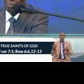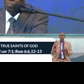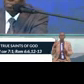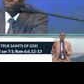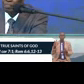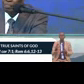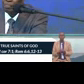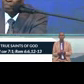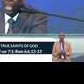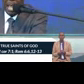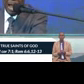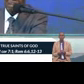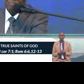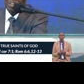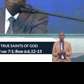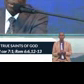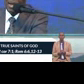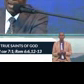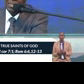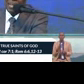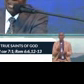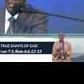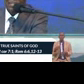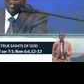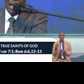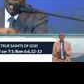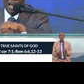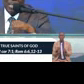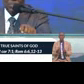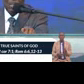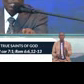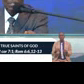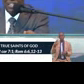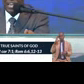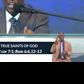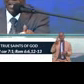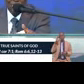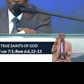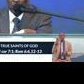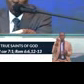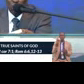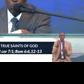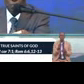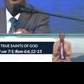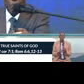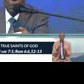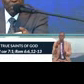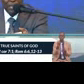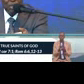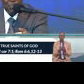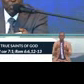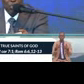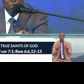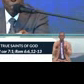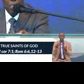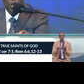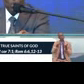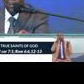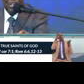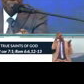reading from verse 3. And every man that has this